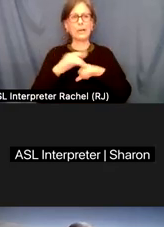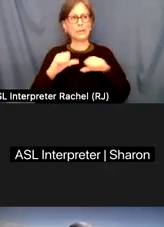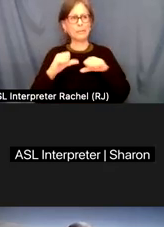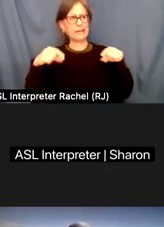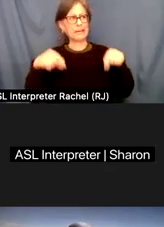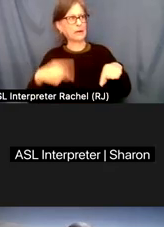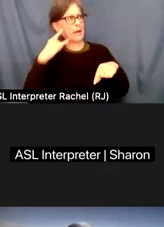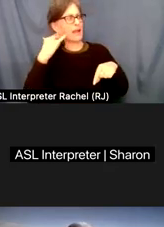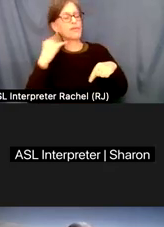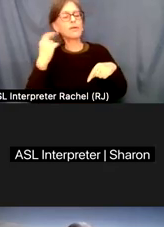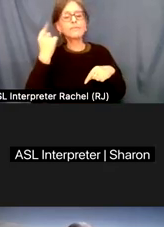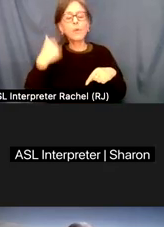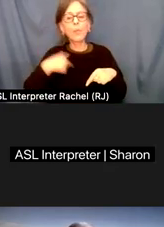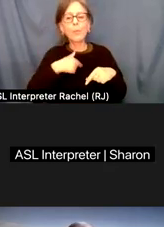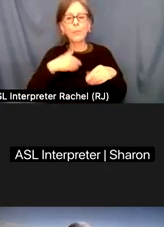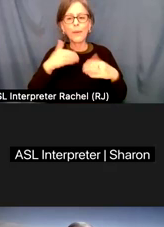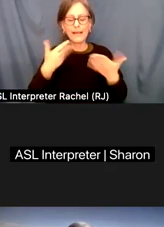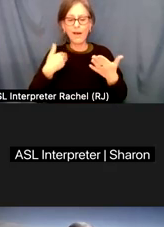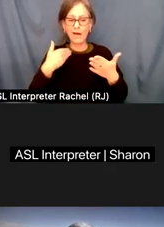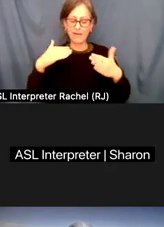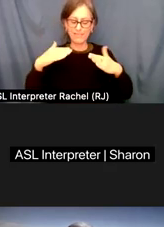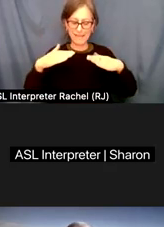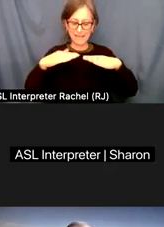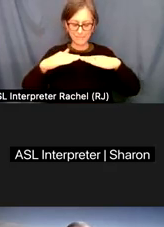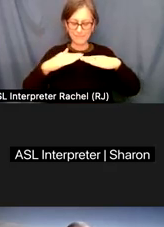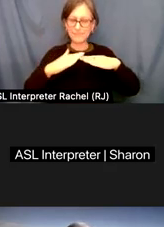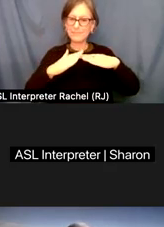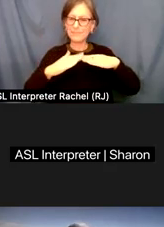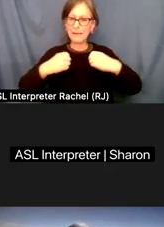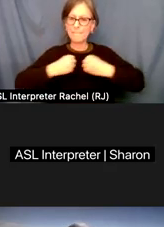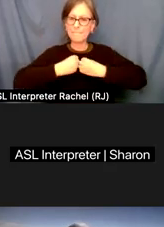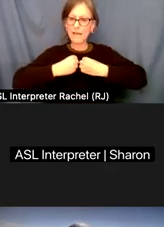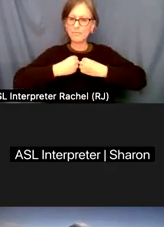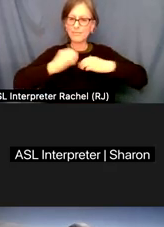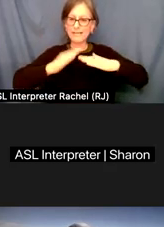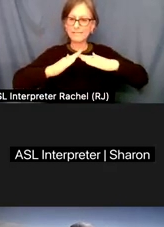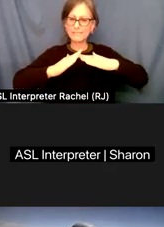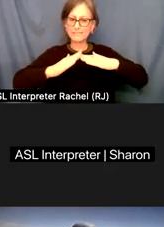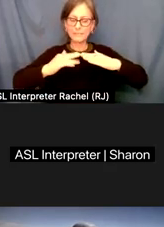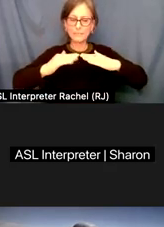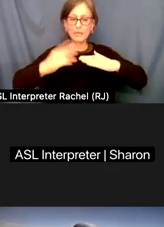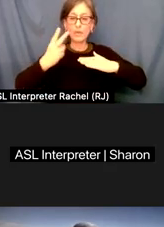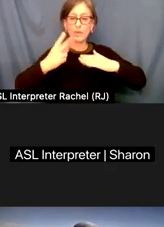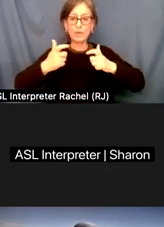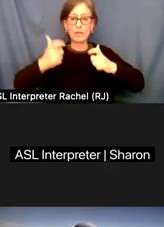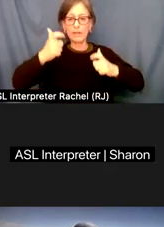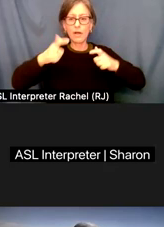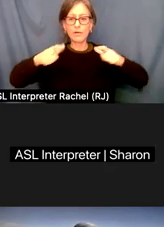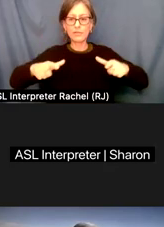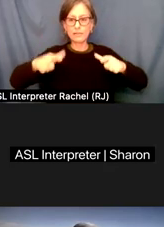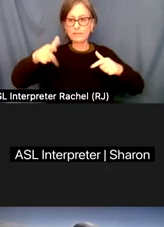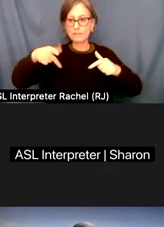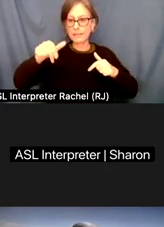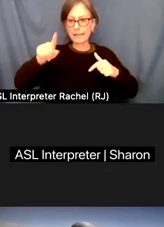course, we live on an edge of two of the boundary, but two of the largest plates of the Earth's